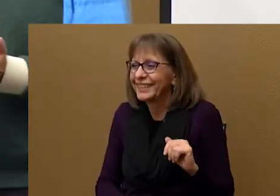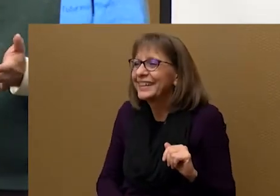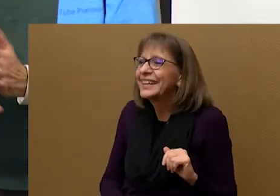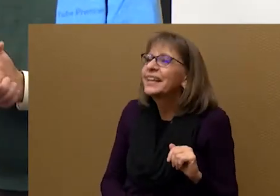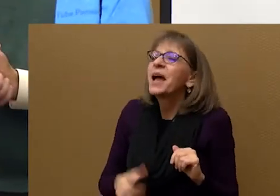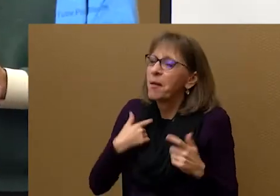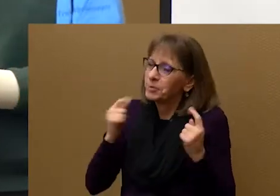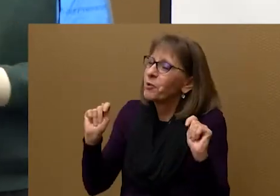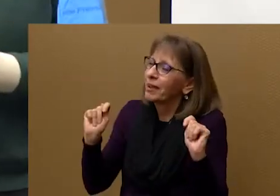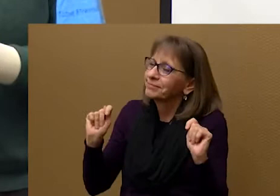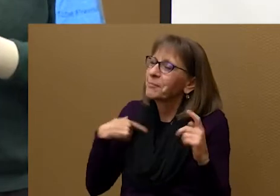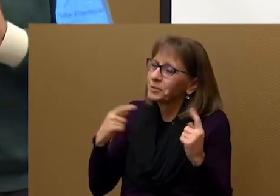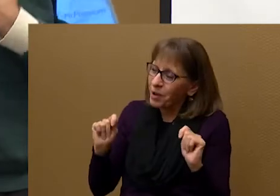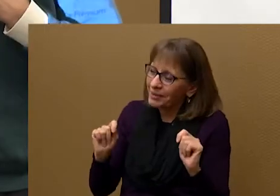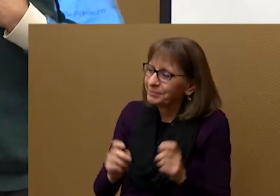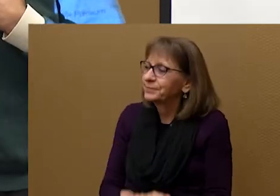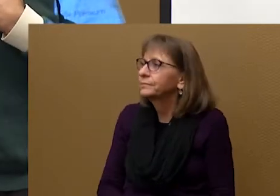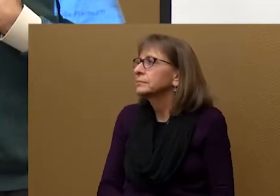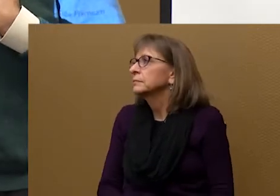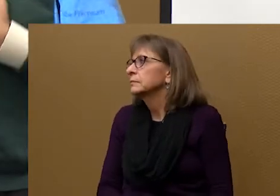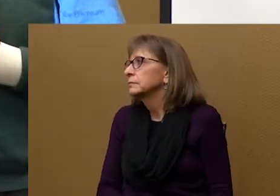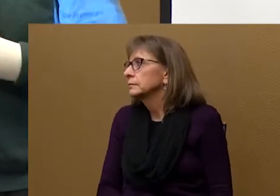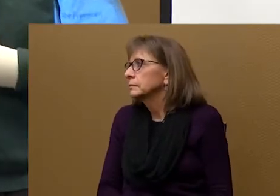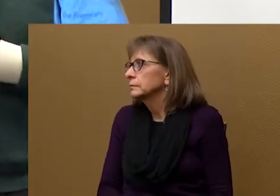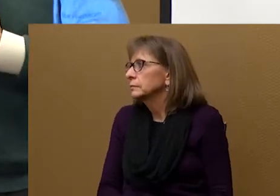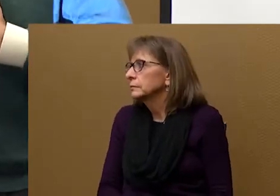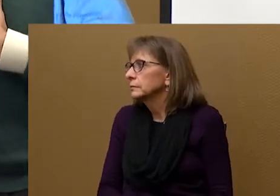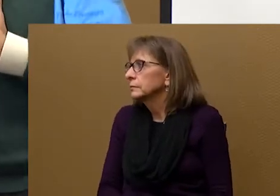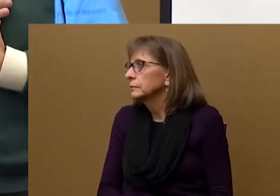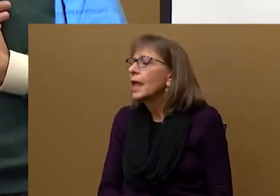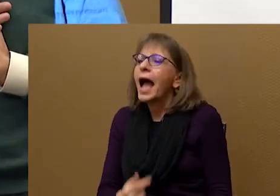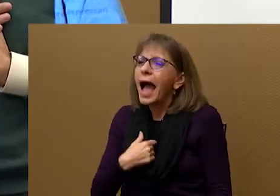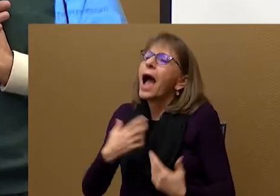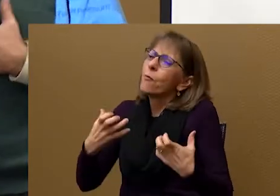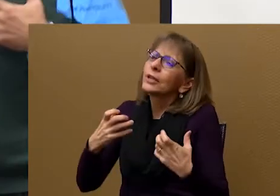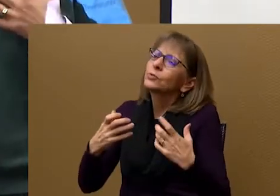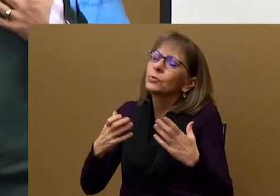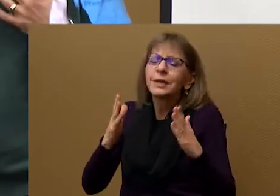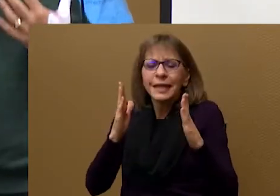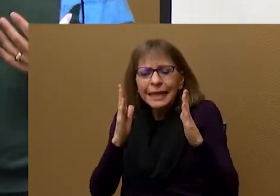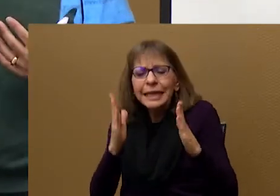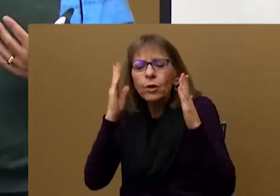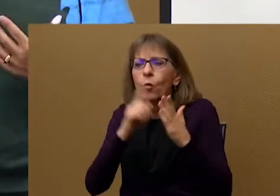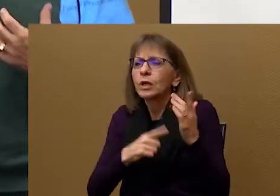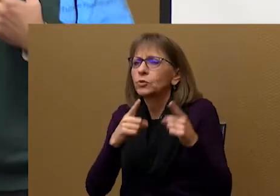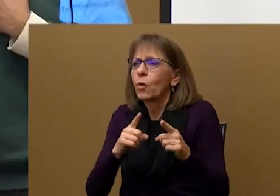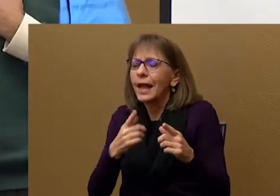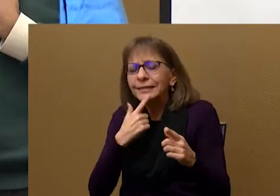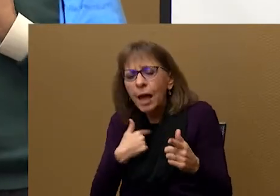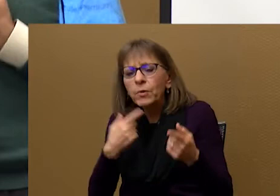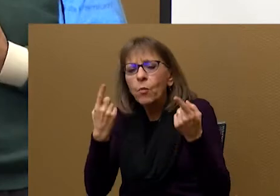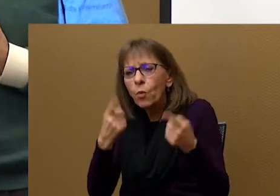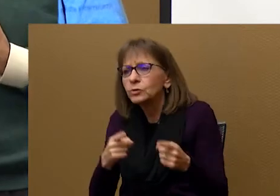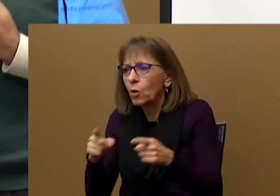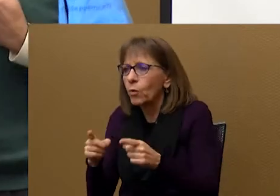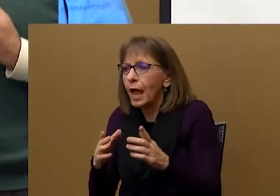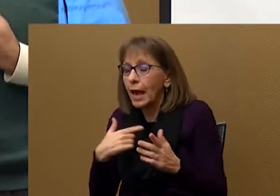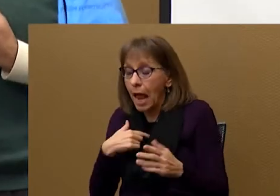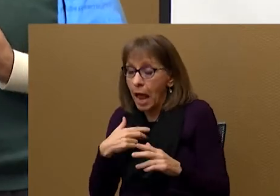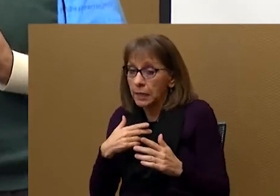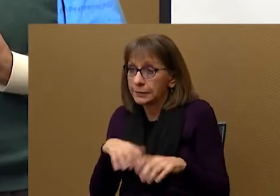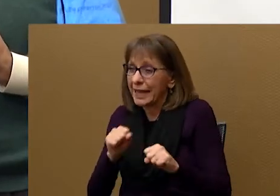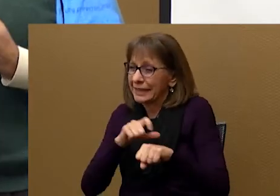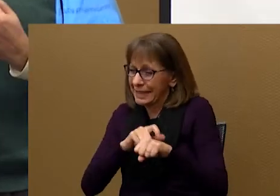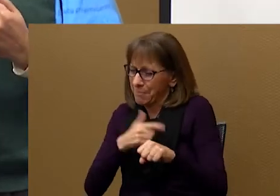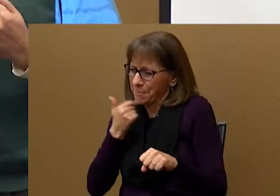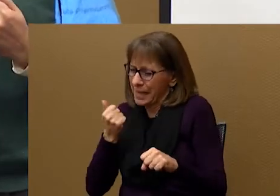But I'm going to try. Look, I'd like to really hear what's going on. Can you tell me what's going on? I promise I will listen as best